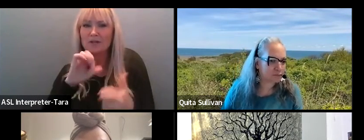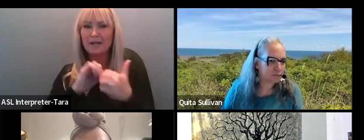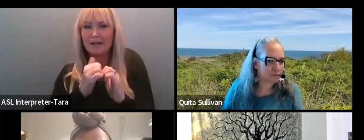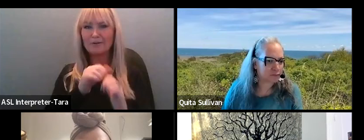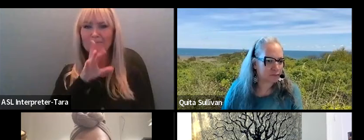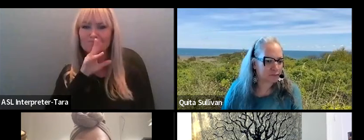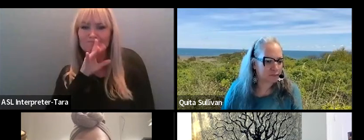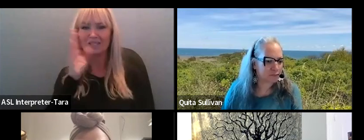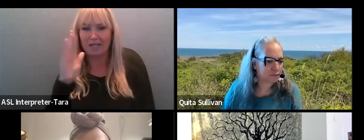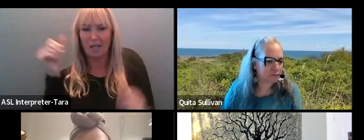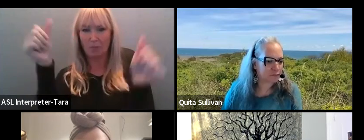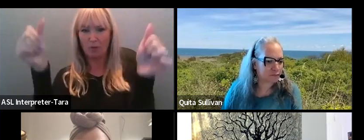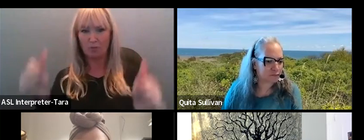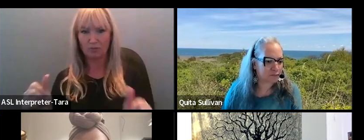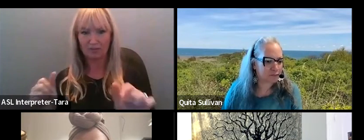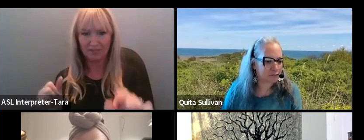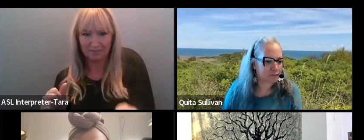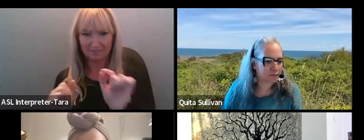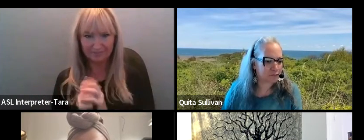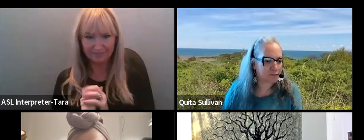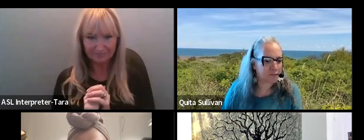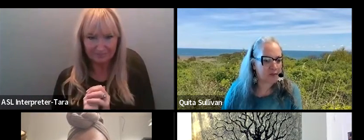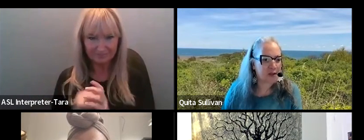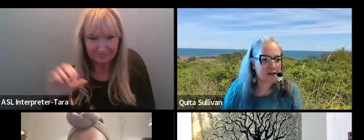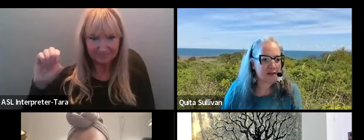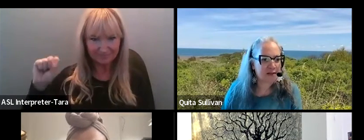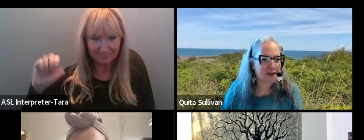rather than mispronounce.